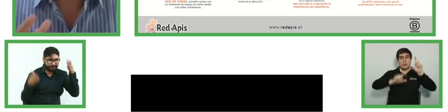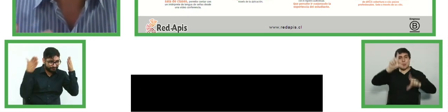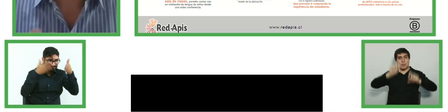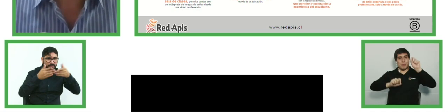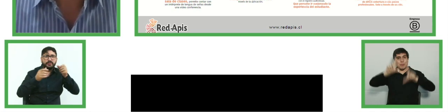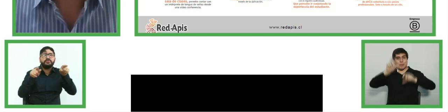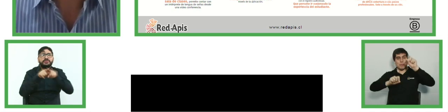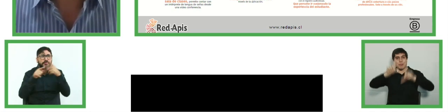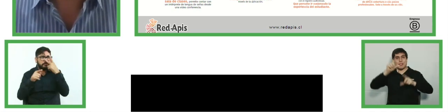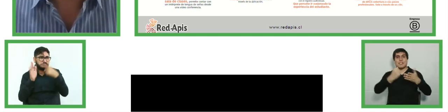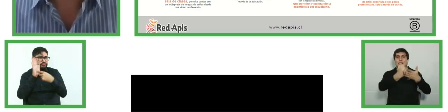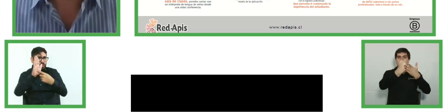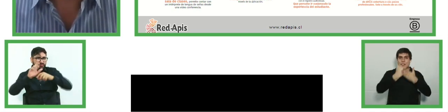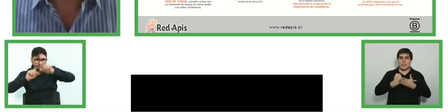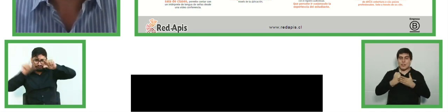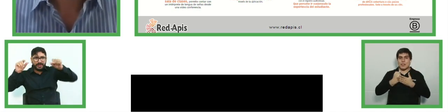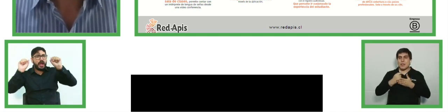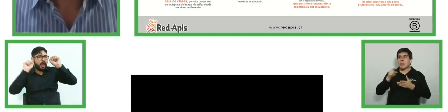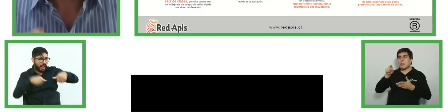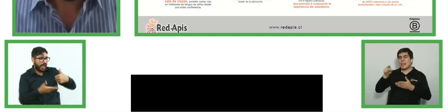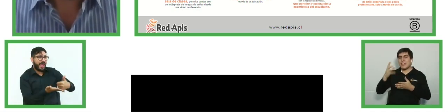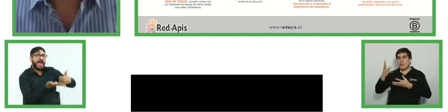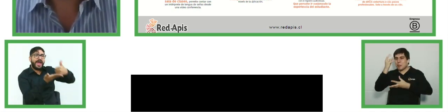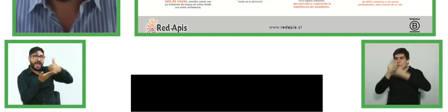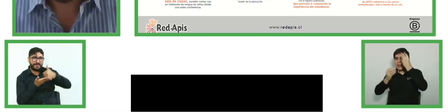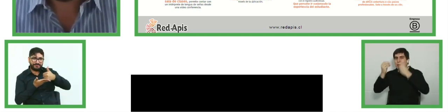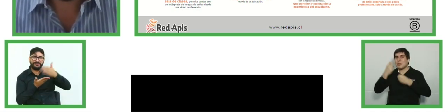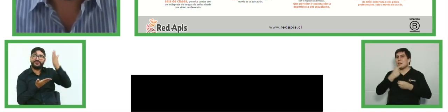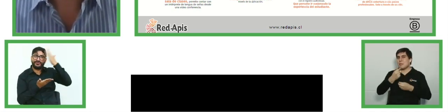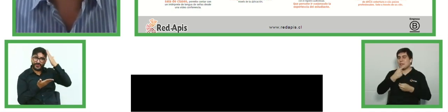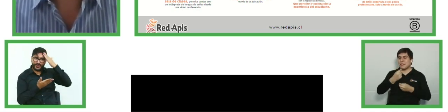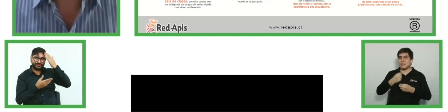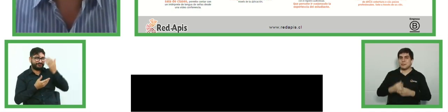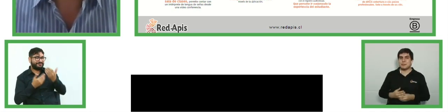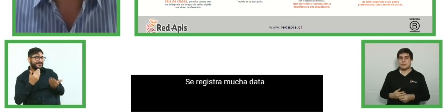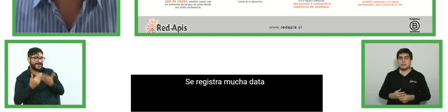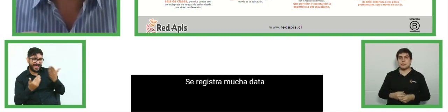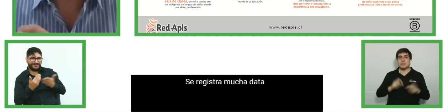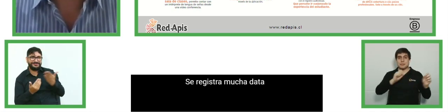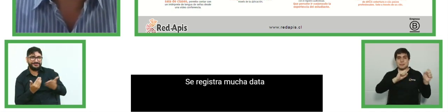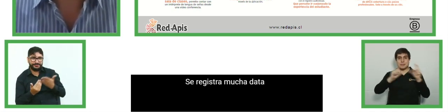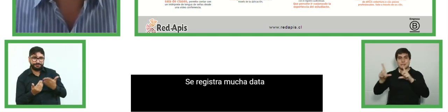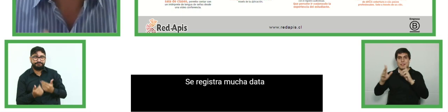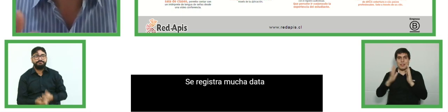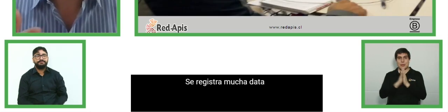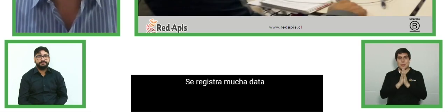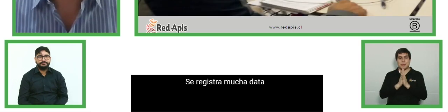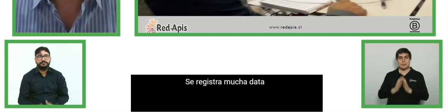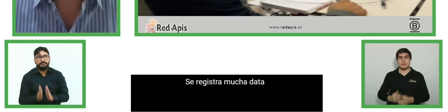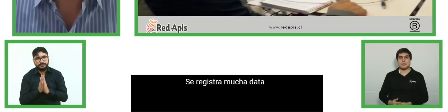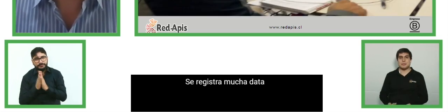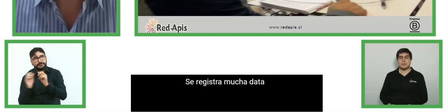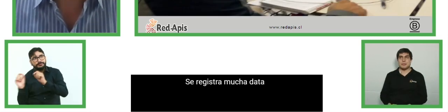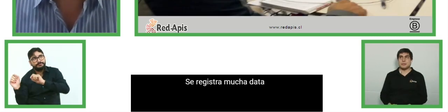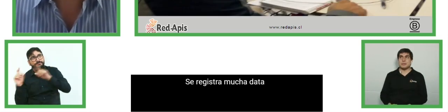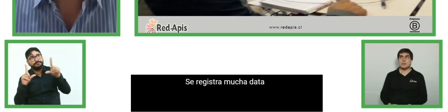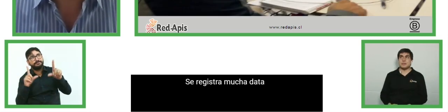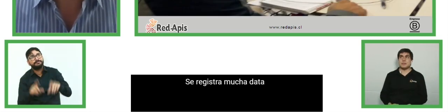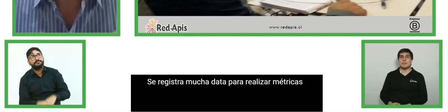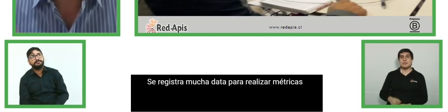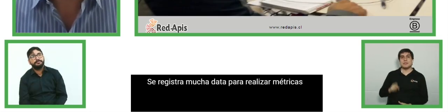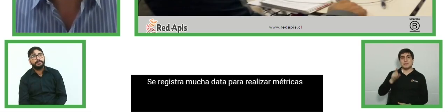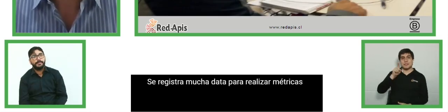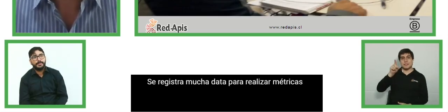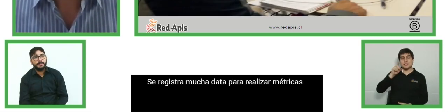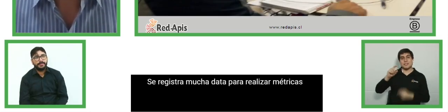of the students. Let's go to the images, please. I'm going to show real images shared by students. Here we can